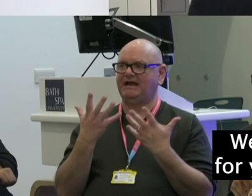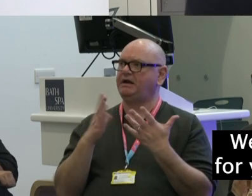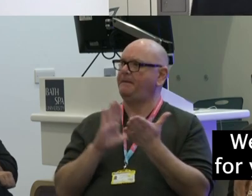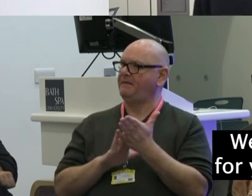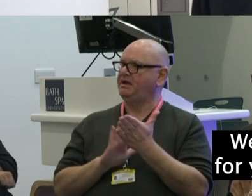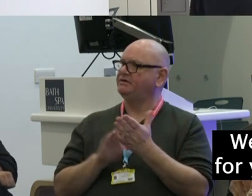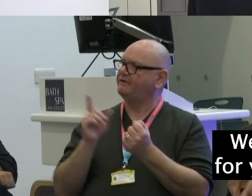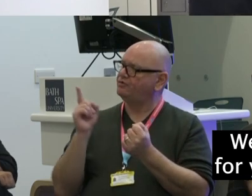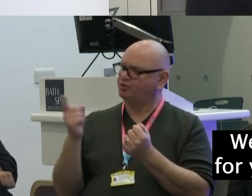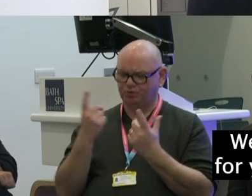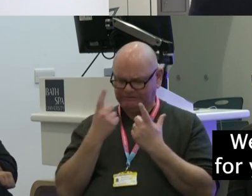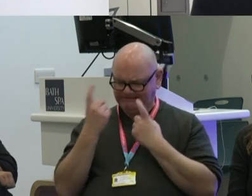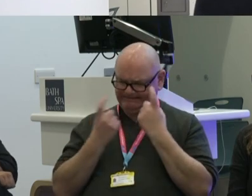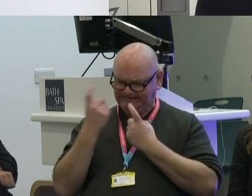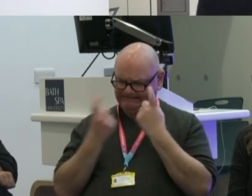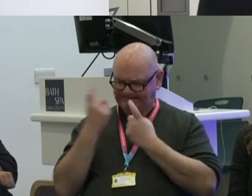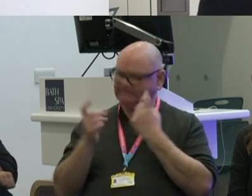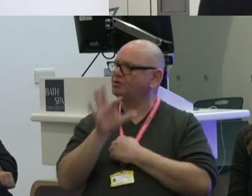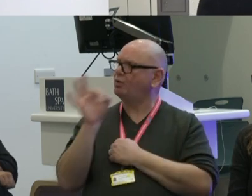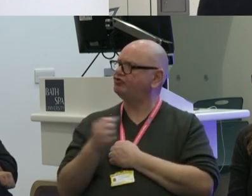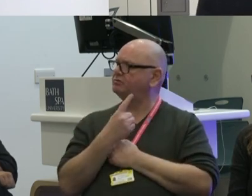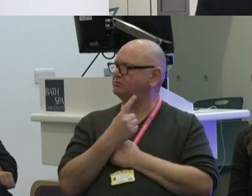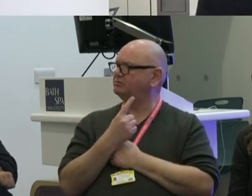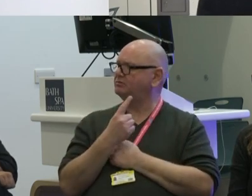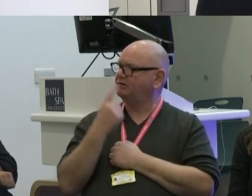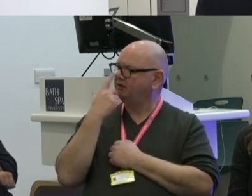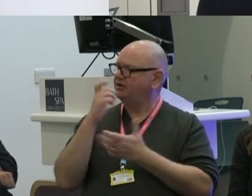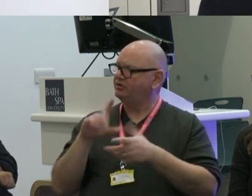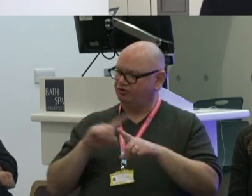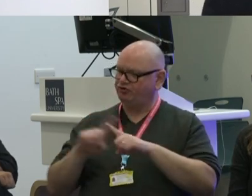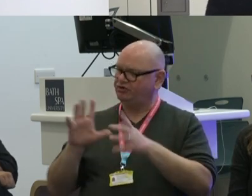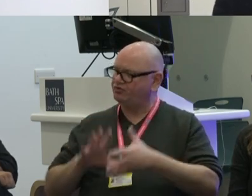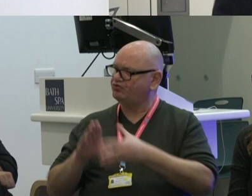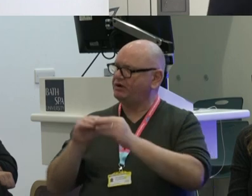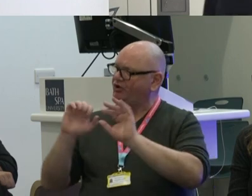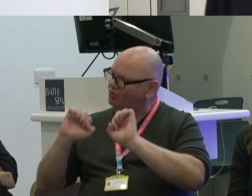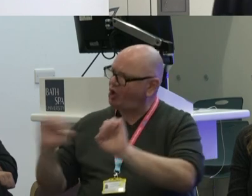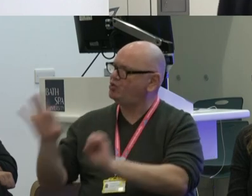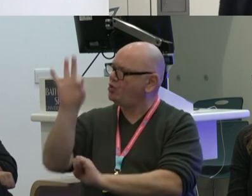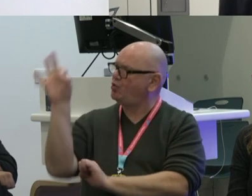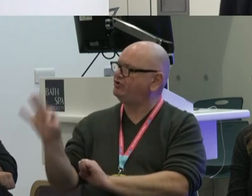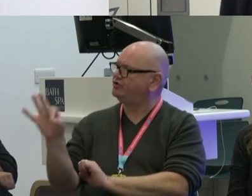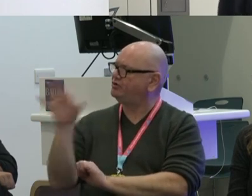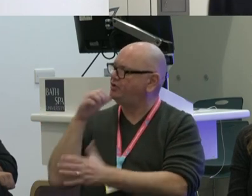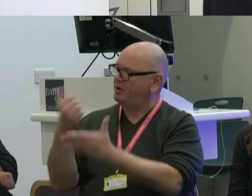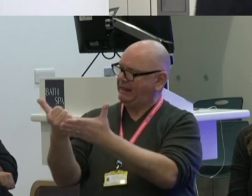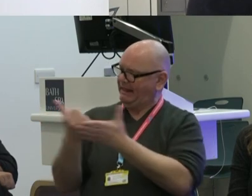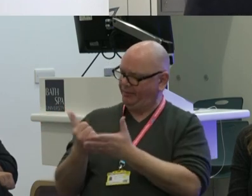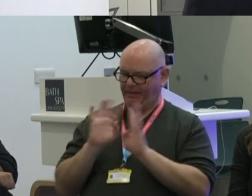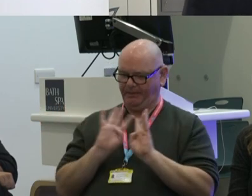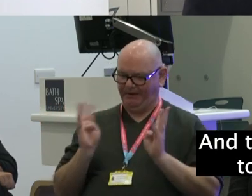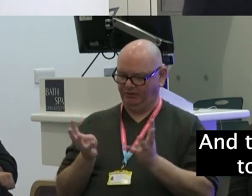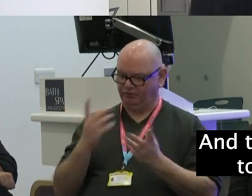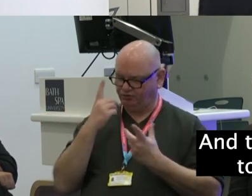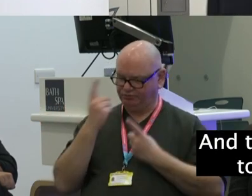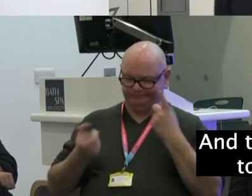to wrangle those questions and come up with a question that you think will help us to get